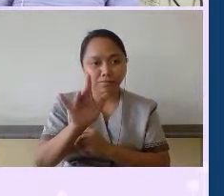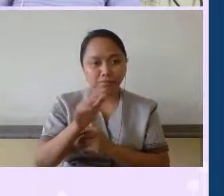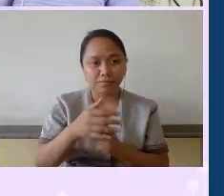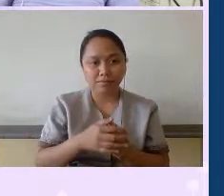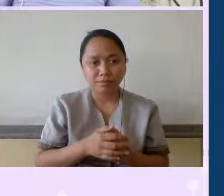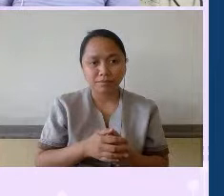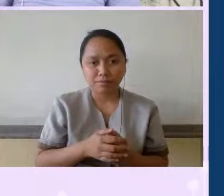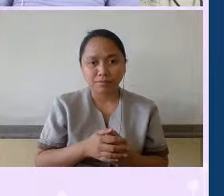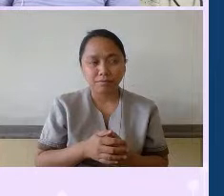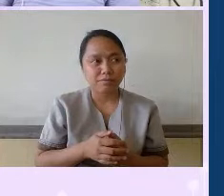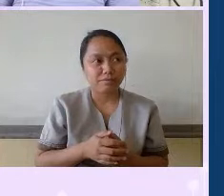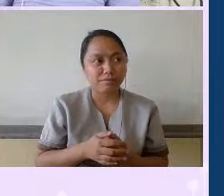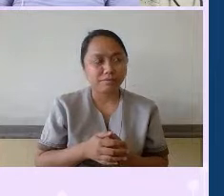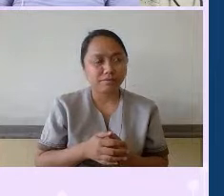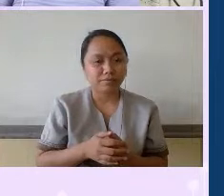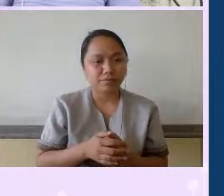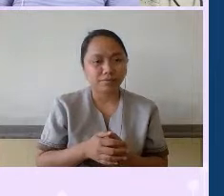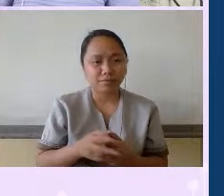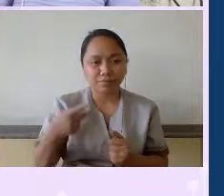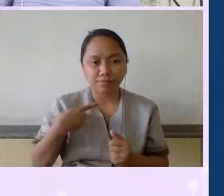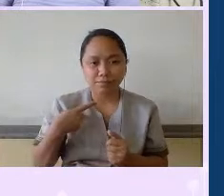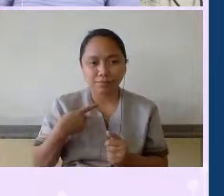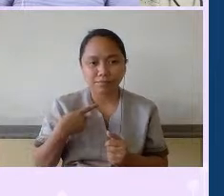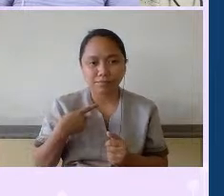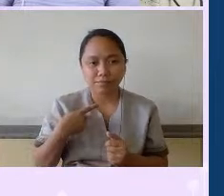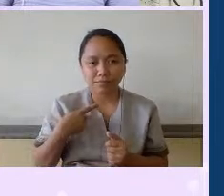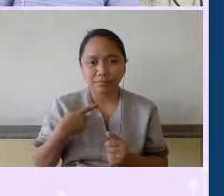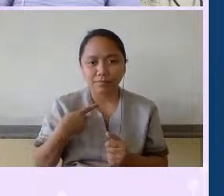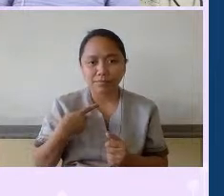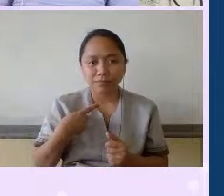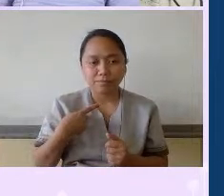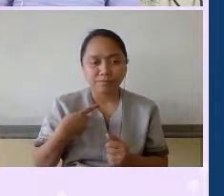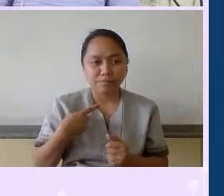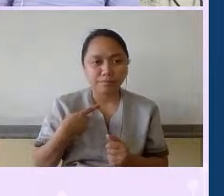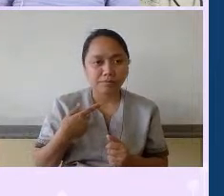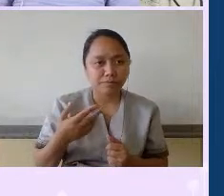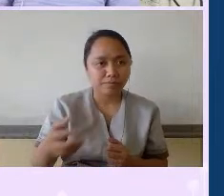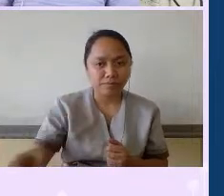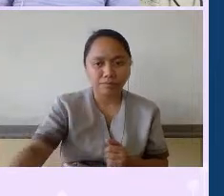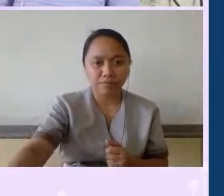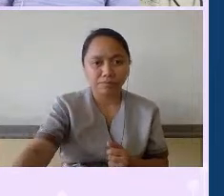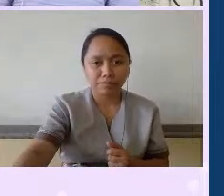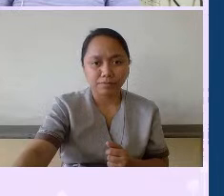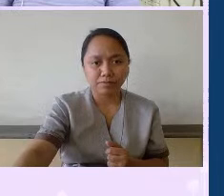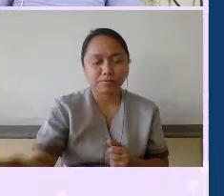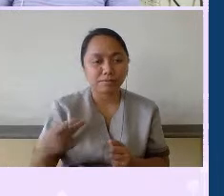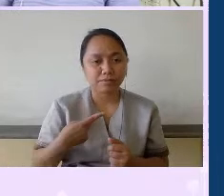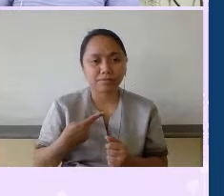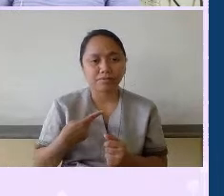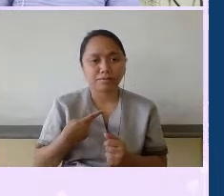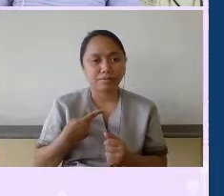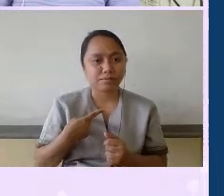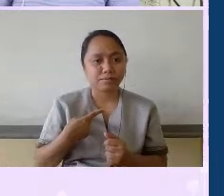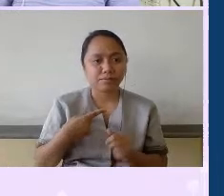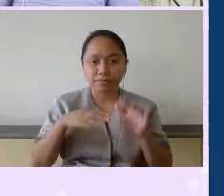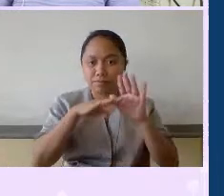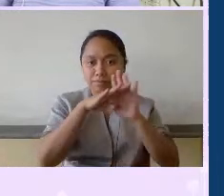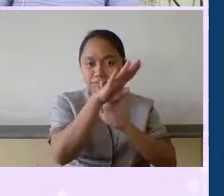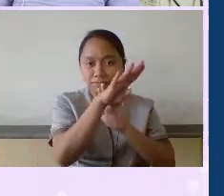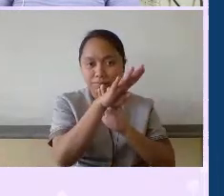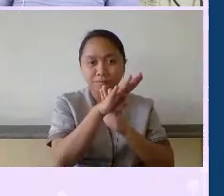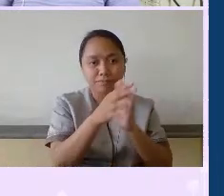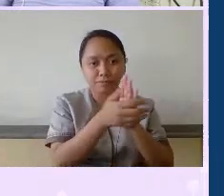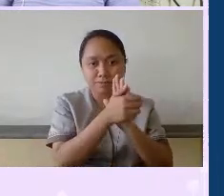workers must prioritize developing their soft skills to keep up with the labor market's demand, while